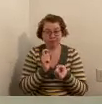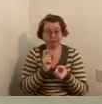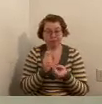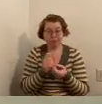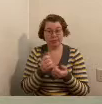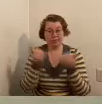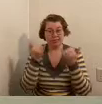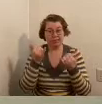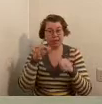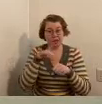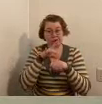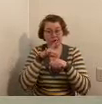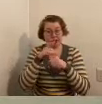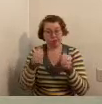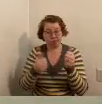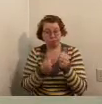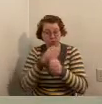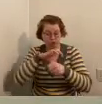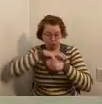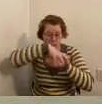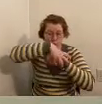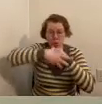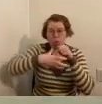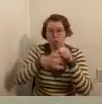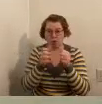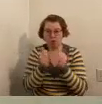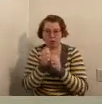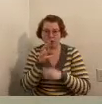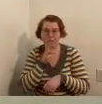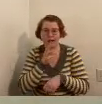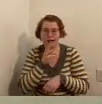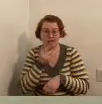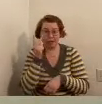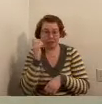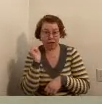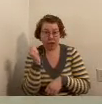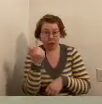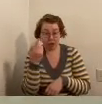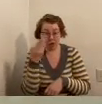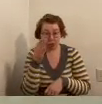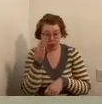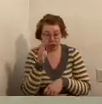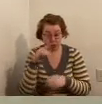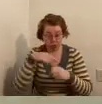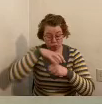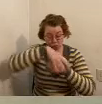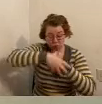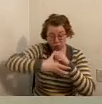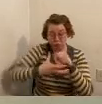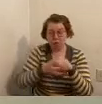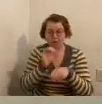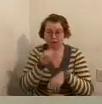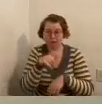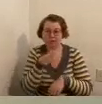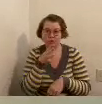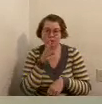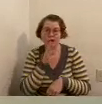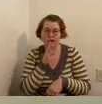And today the Earth is mostly covered by water. You can see all of the blue around there is water.